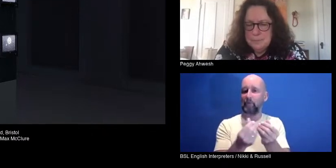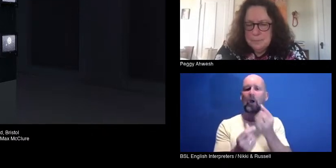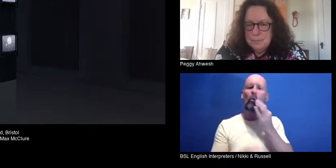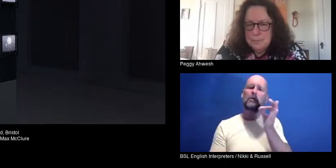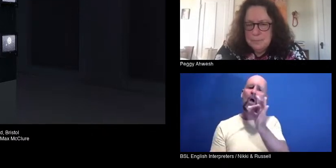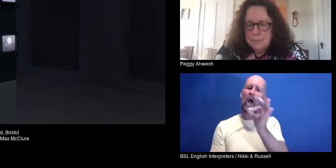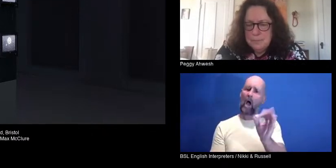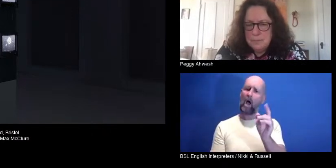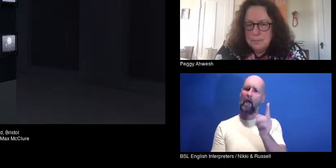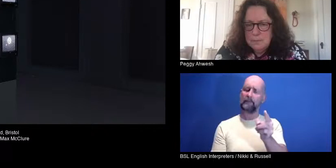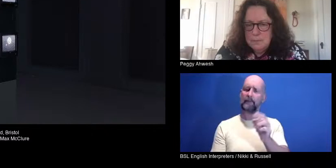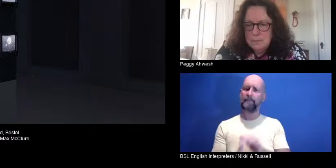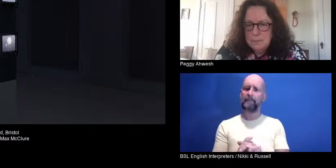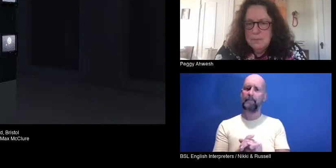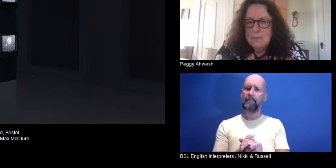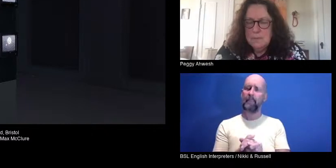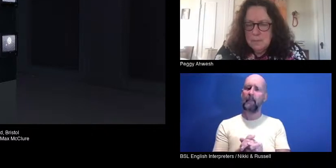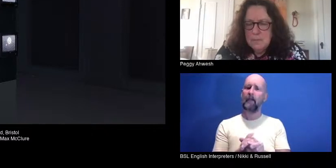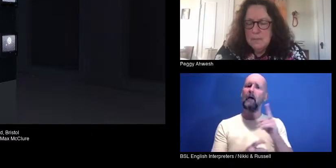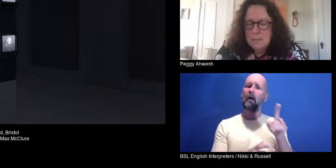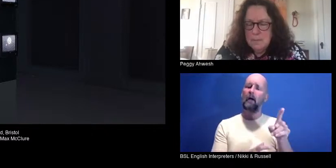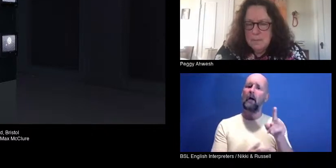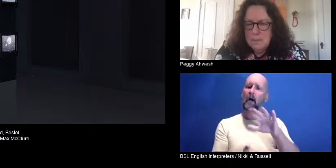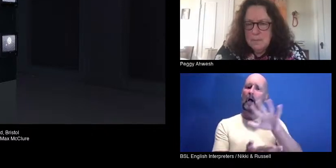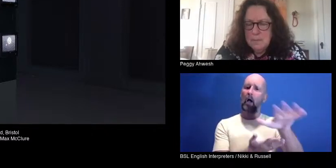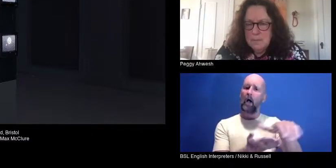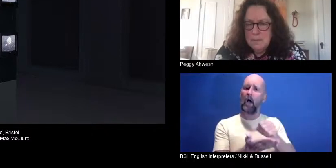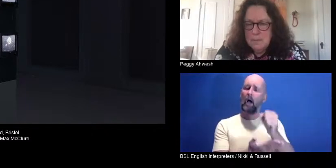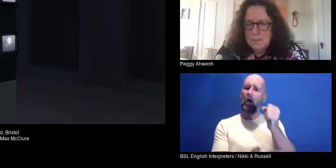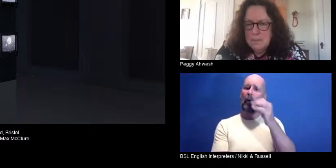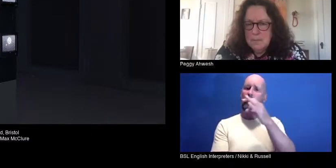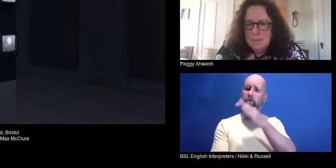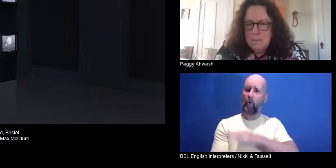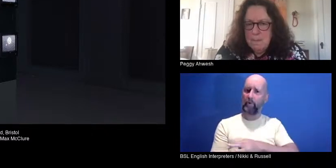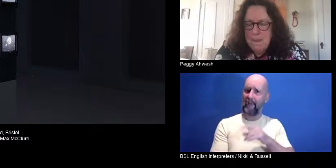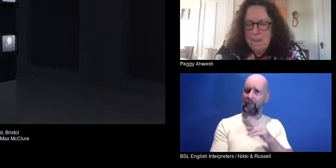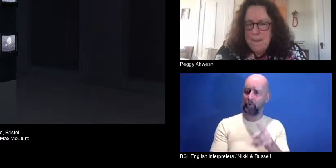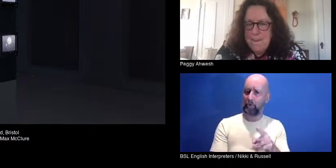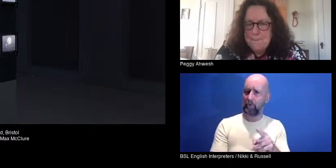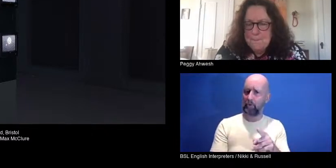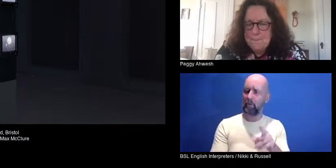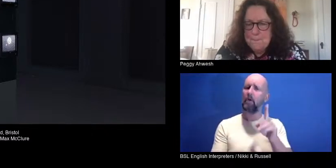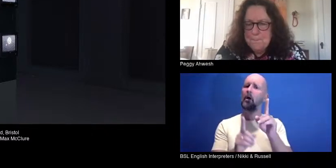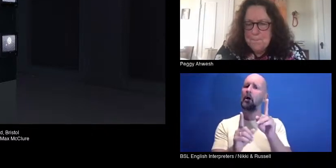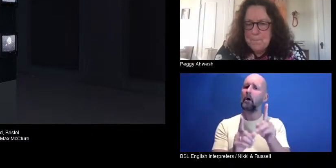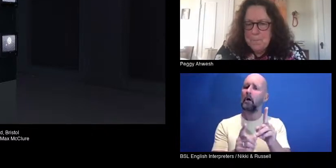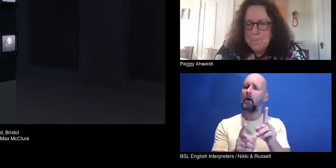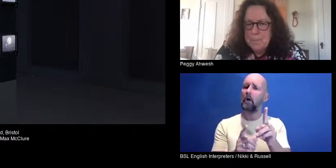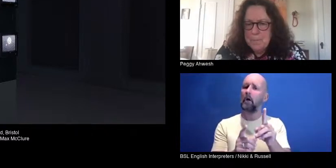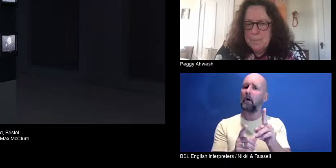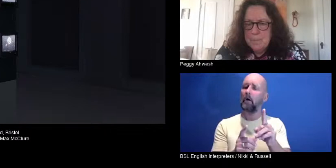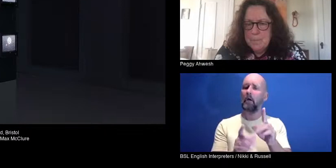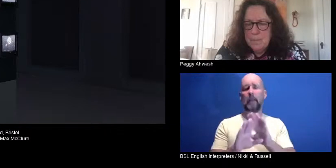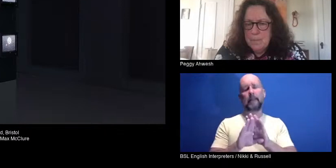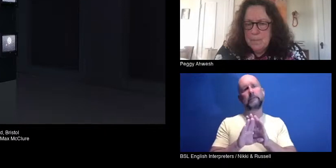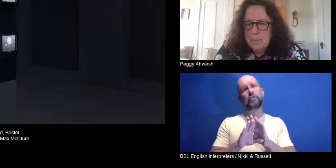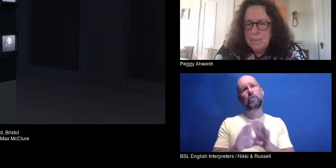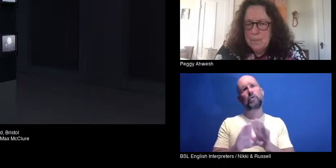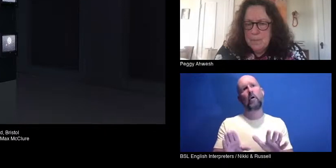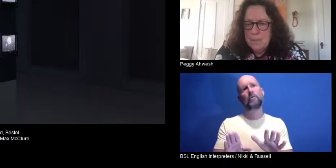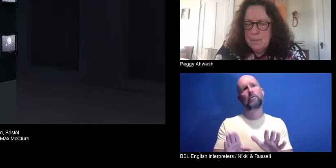about appropriation for you and how you understand it, because my sense is that it's not